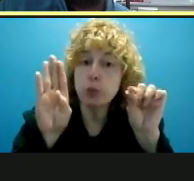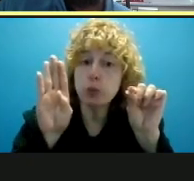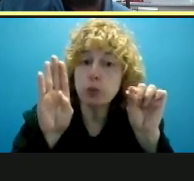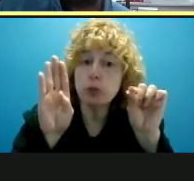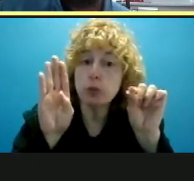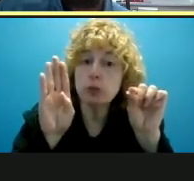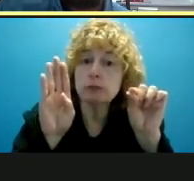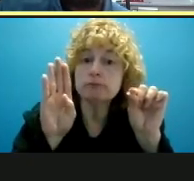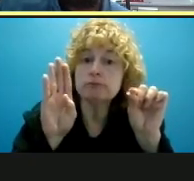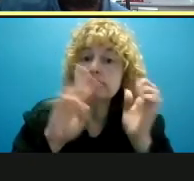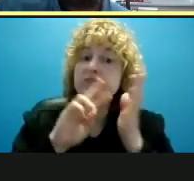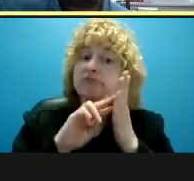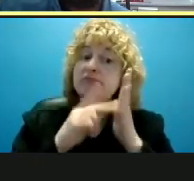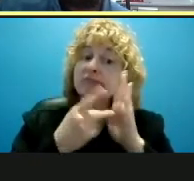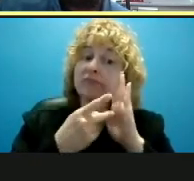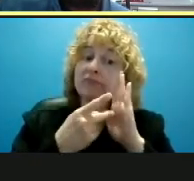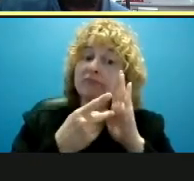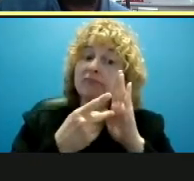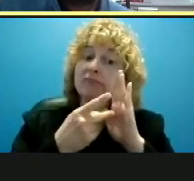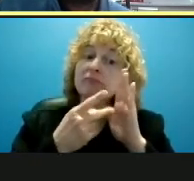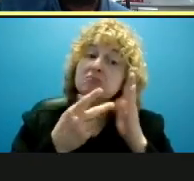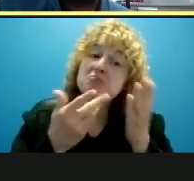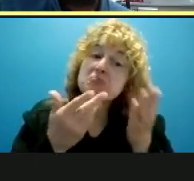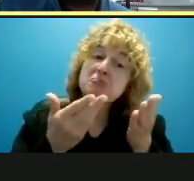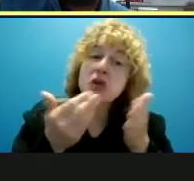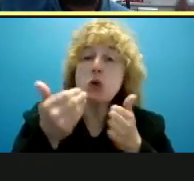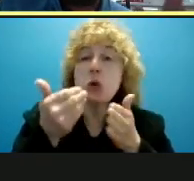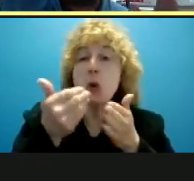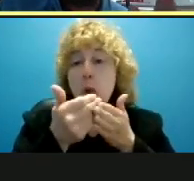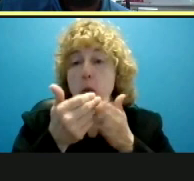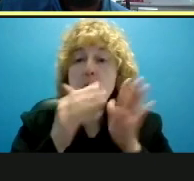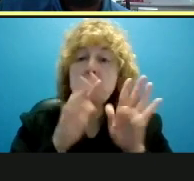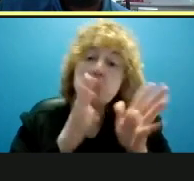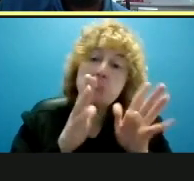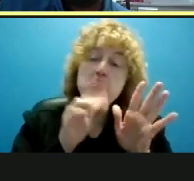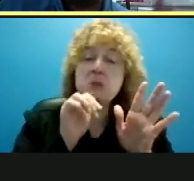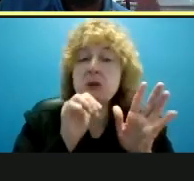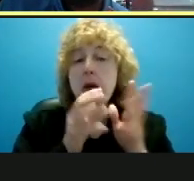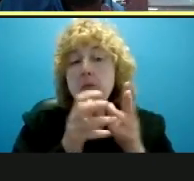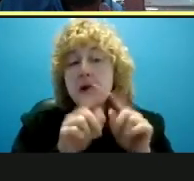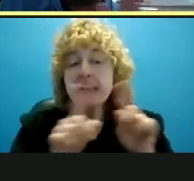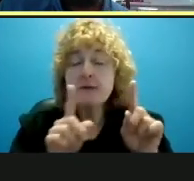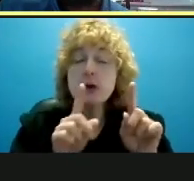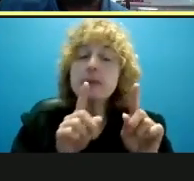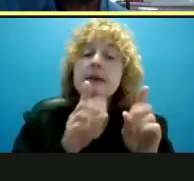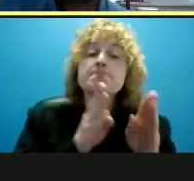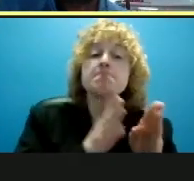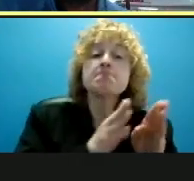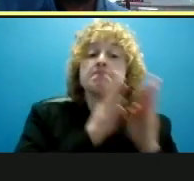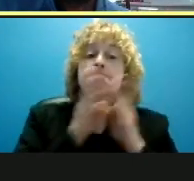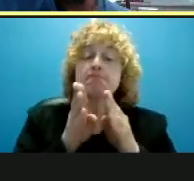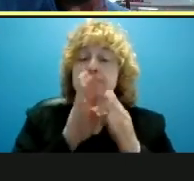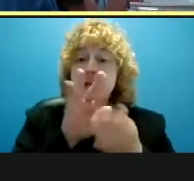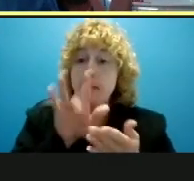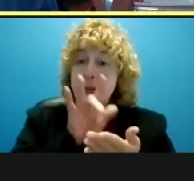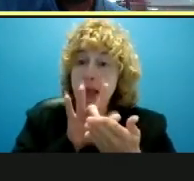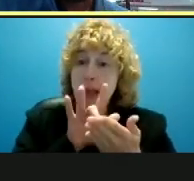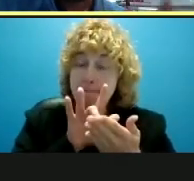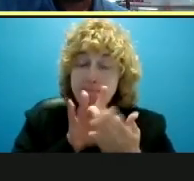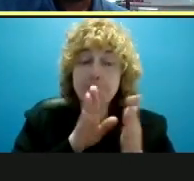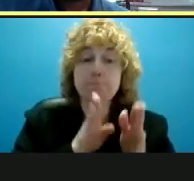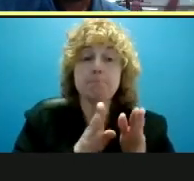So, it's close. It's not that very different. But then, when you look at the box in the center and the box in the right-hand side, you can